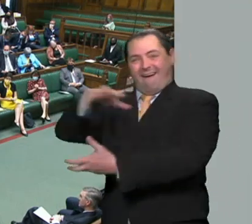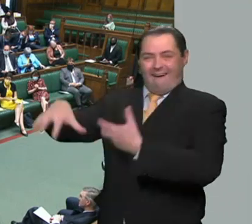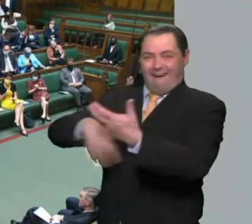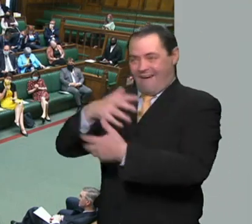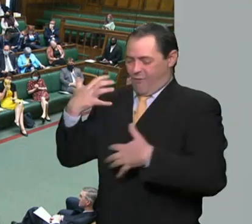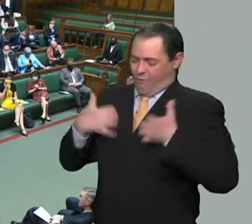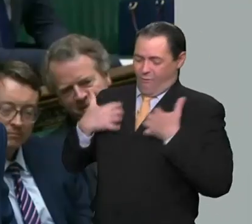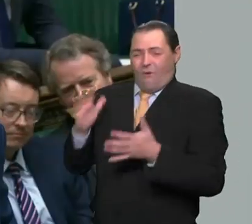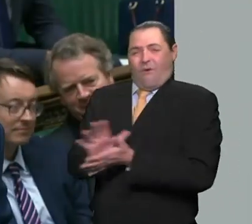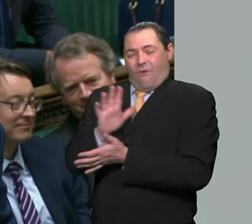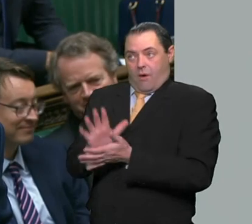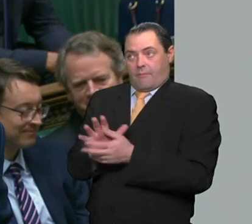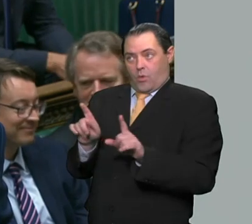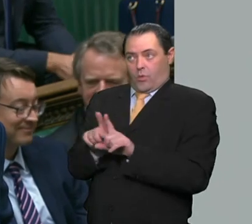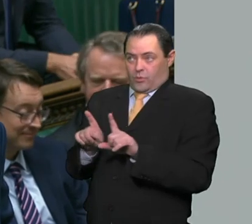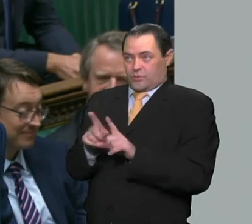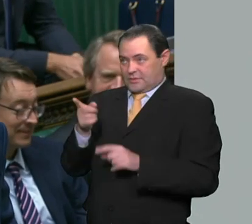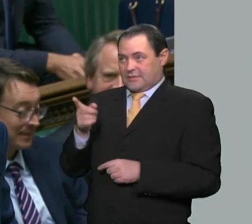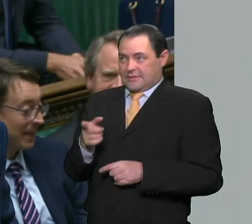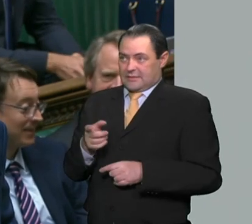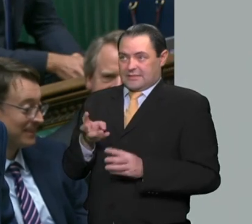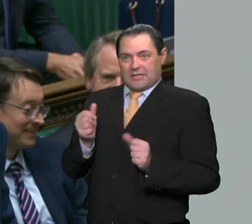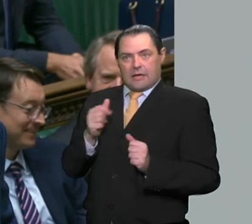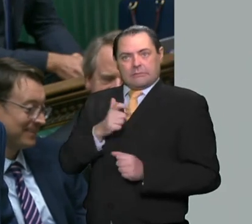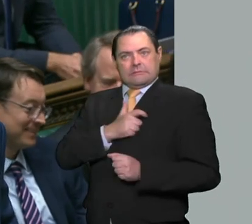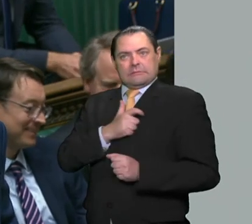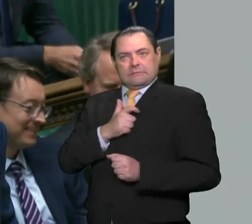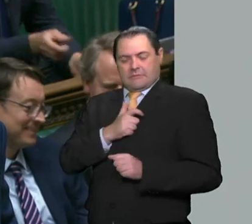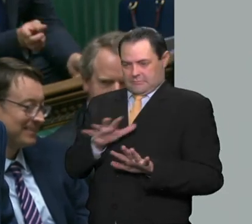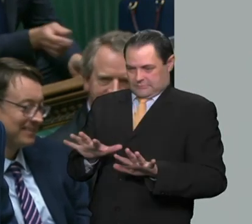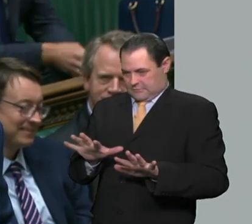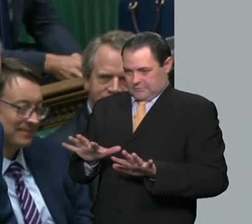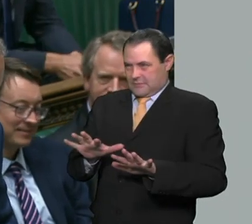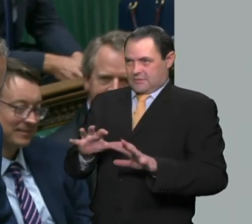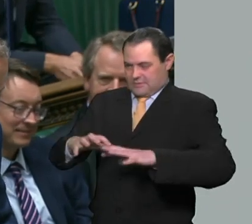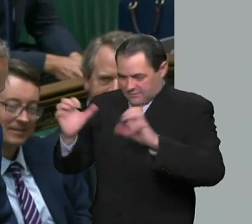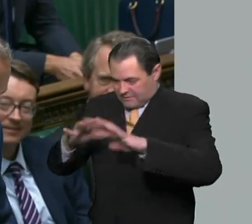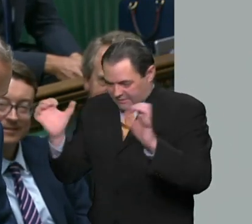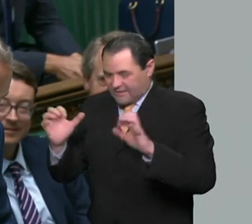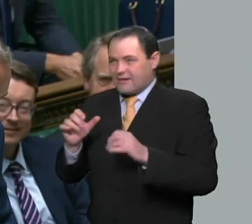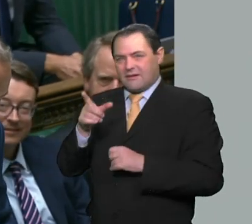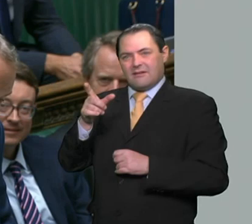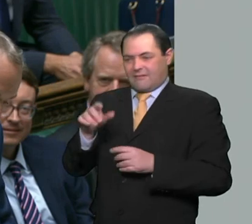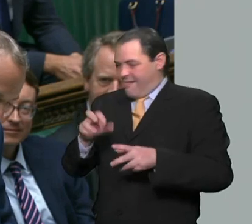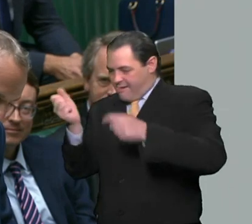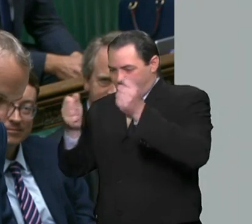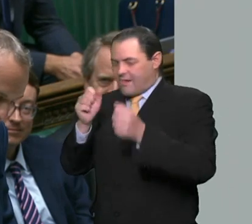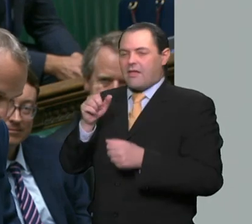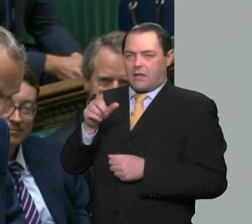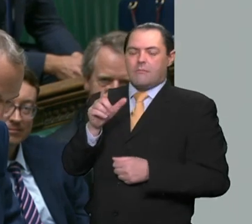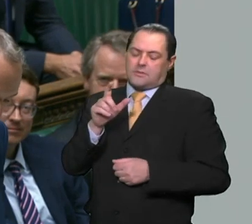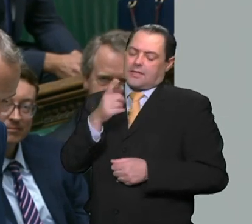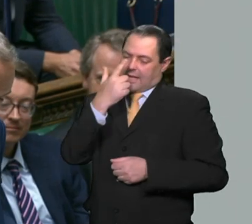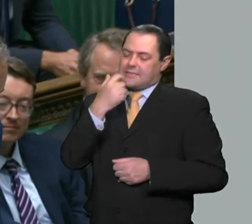of great happiness, also a certain degree of trepidation when they go for the presents in the way she described. But I can reassure